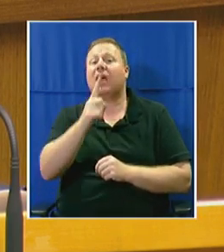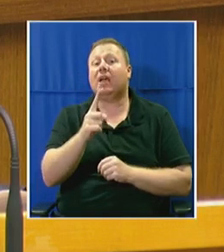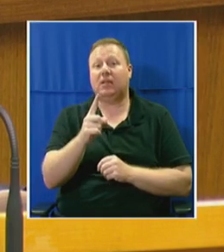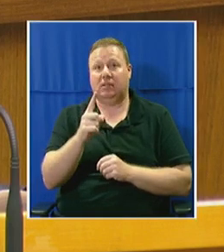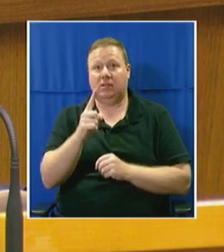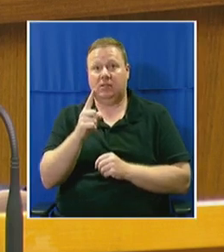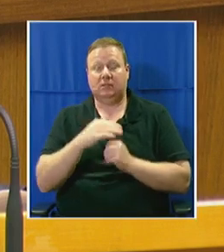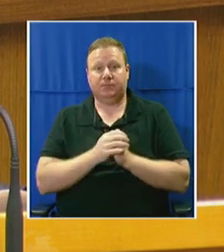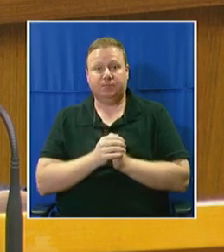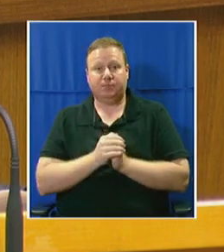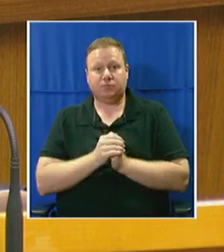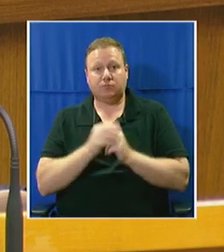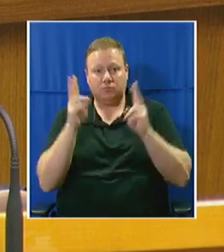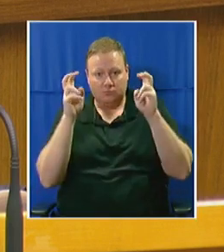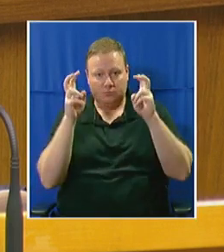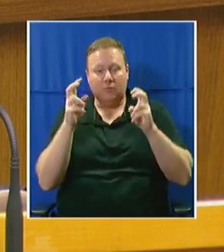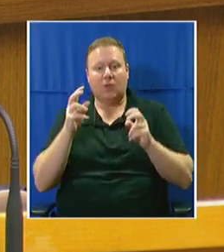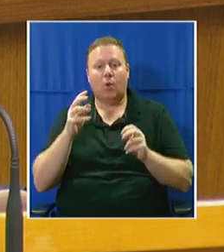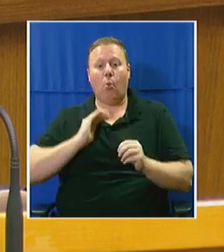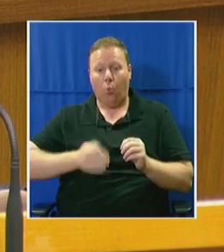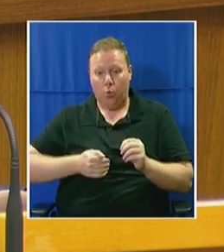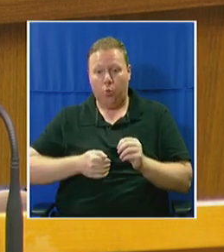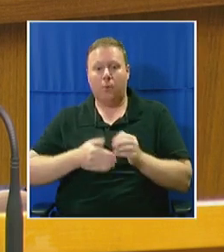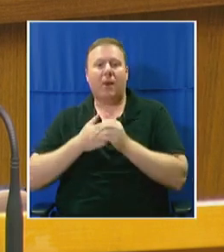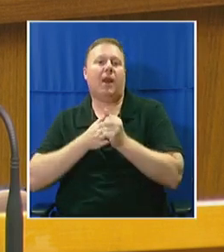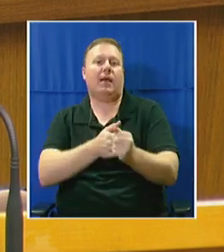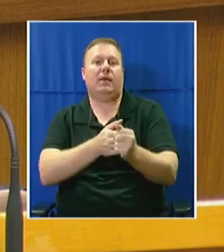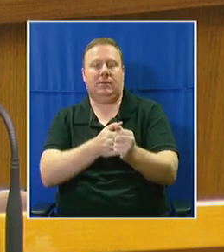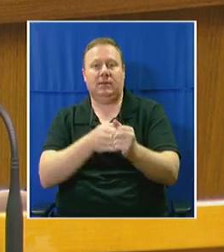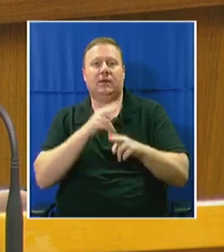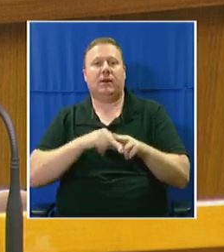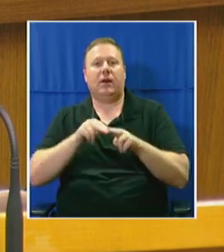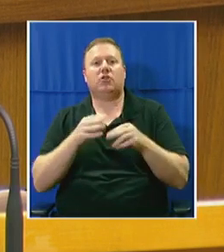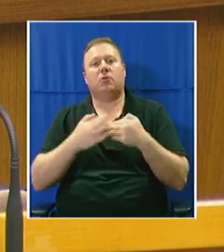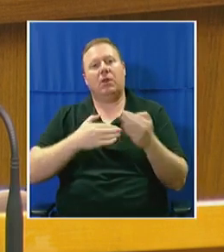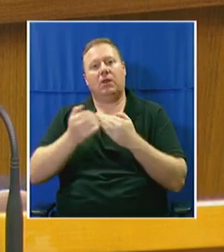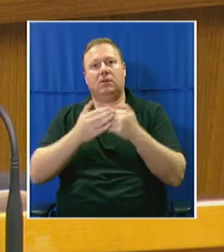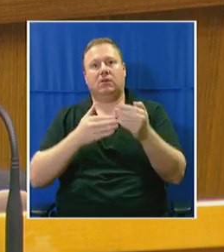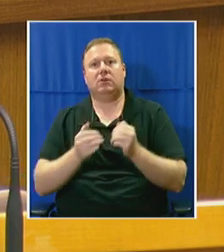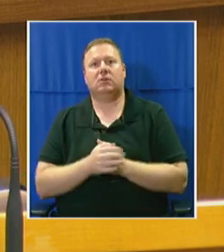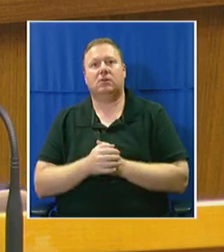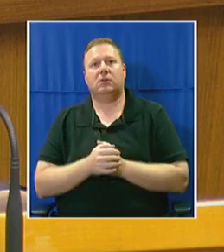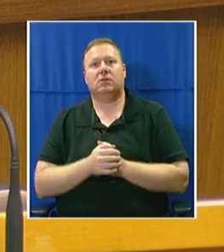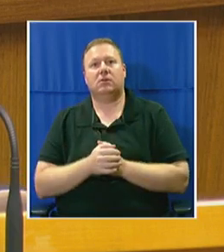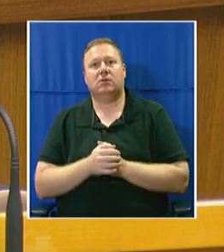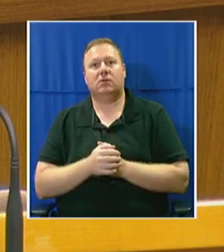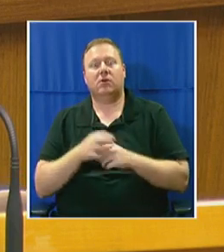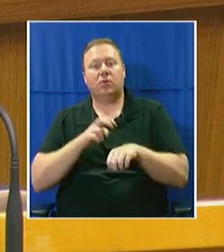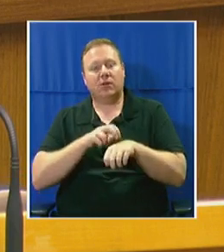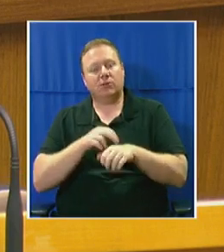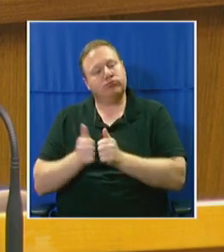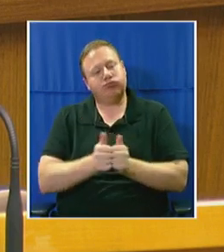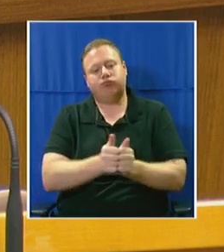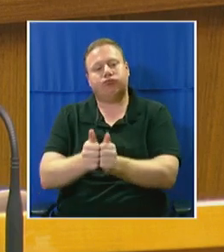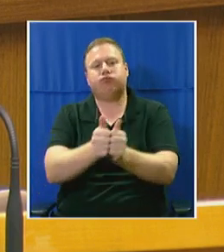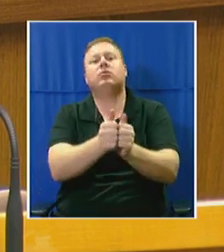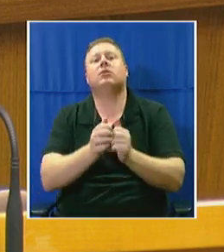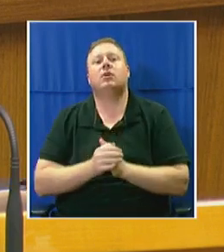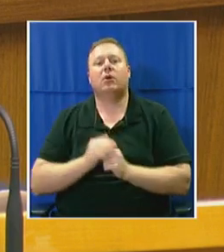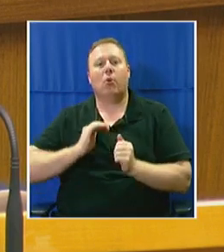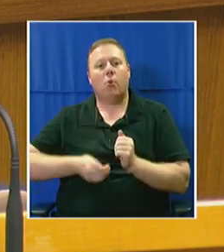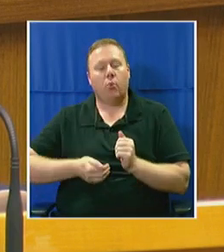an extent that most women consider it as being normal a normal way of life this must be changed Steve P once said